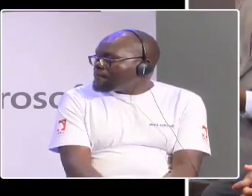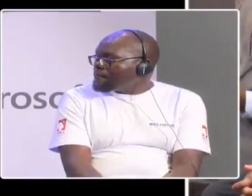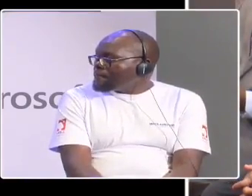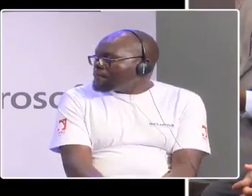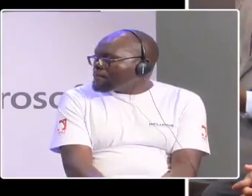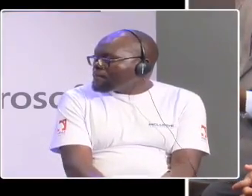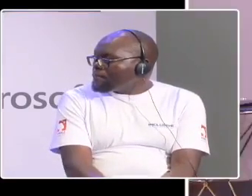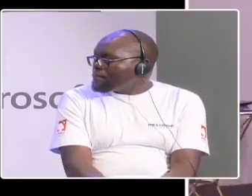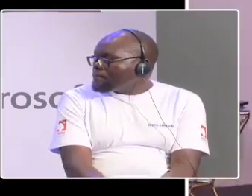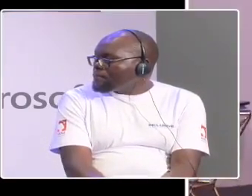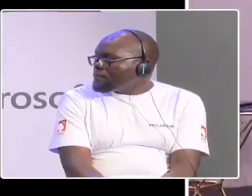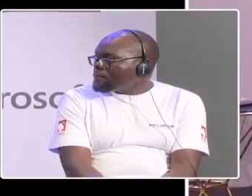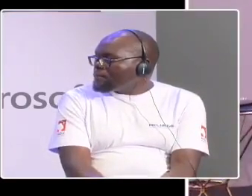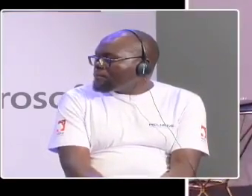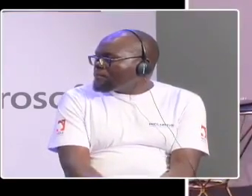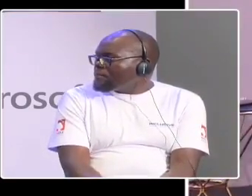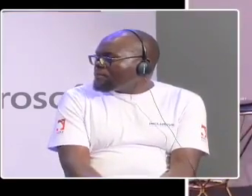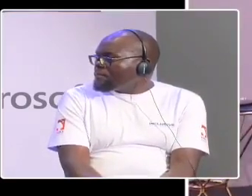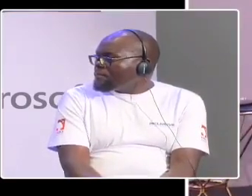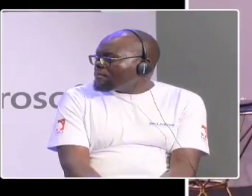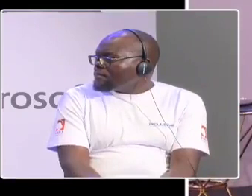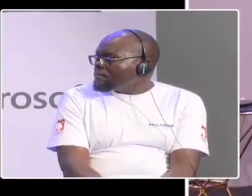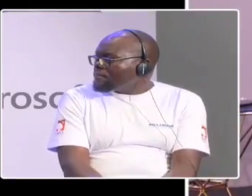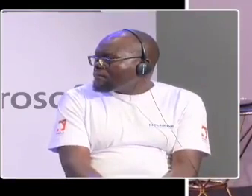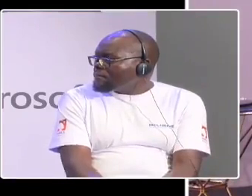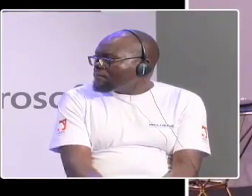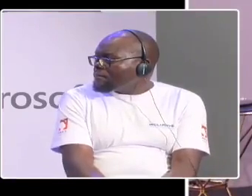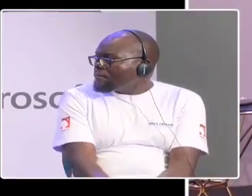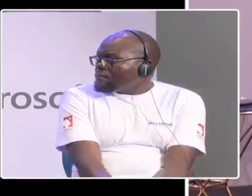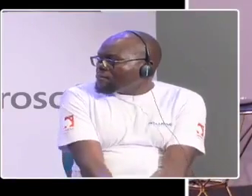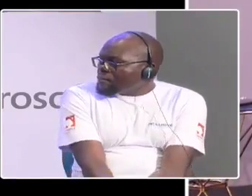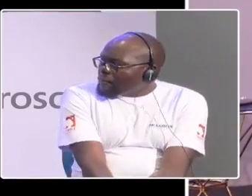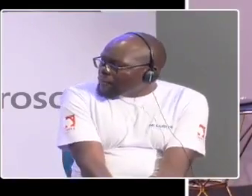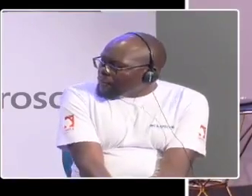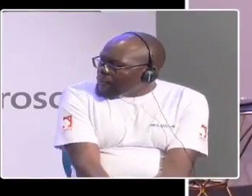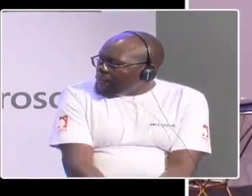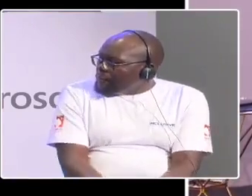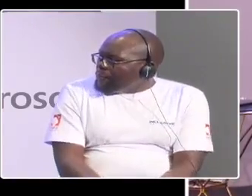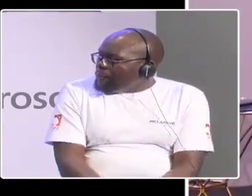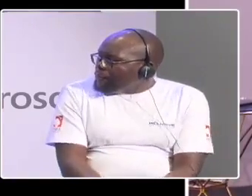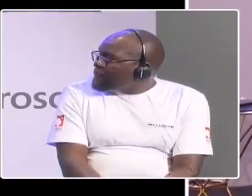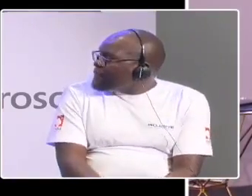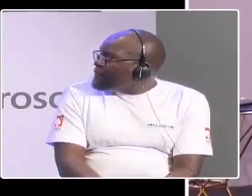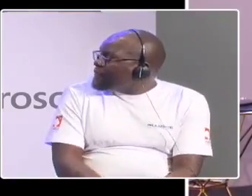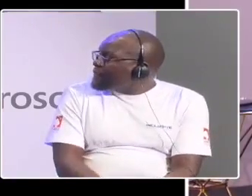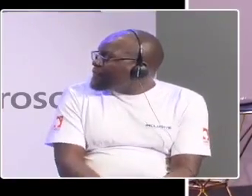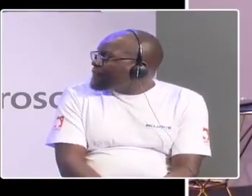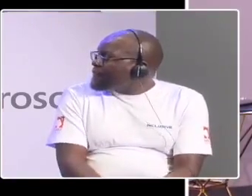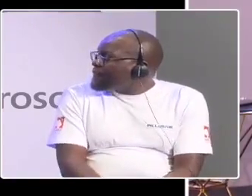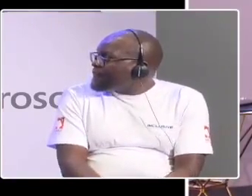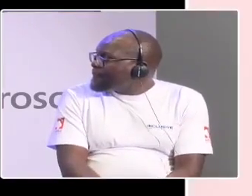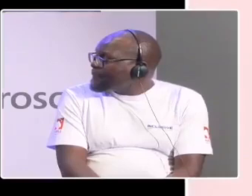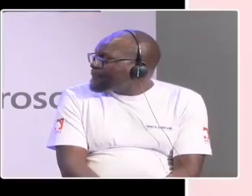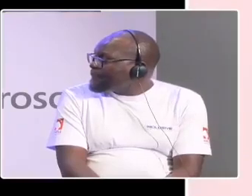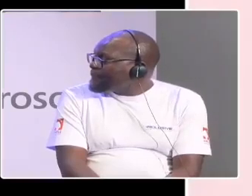because it was an interesting panel we had, and it was a good opportunity that we have learned a lot in regards